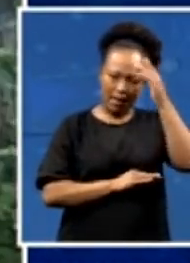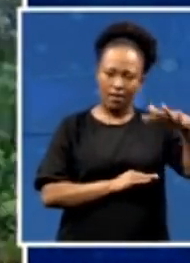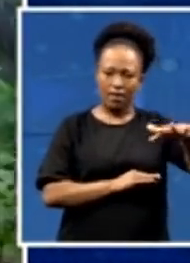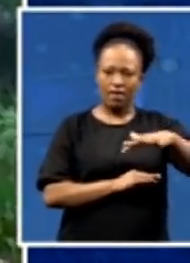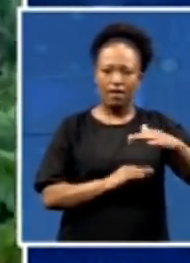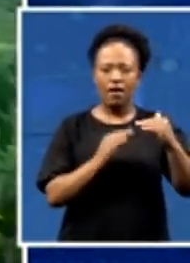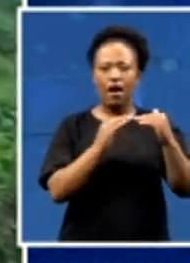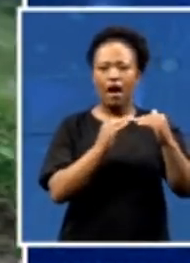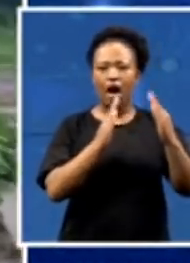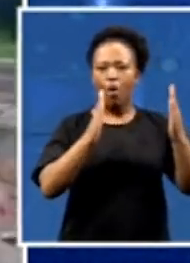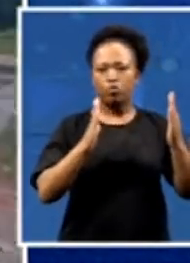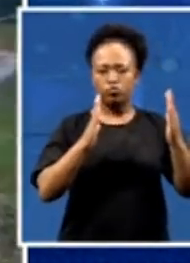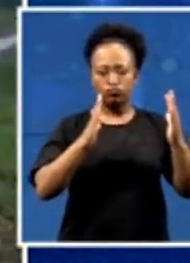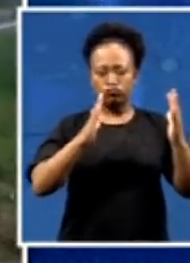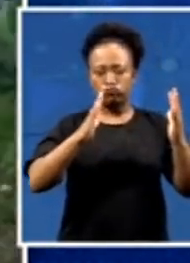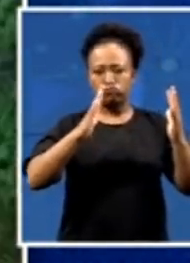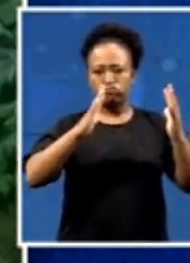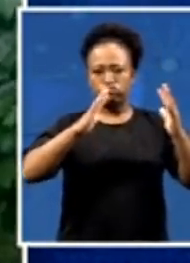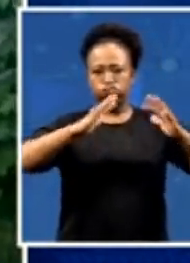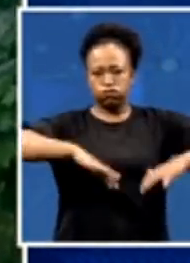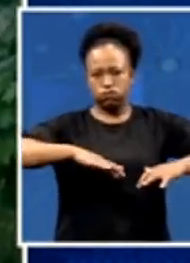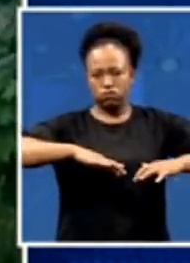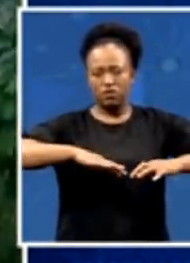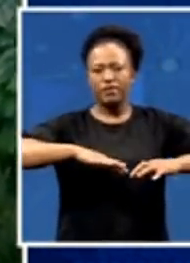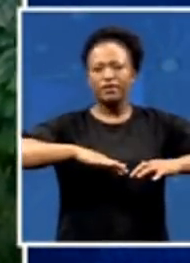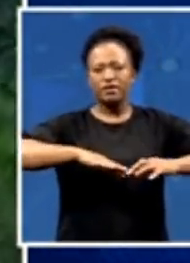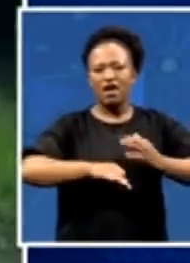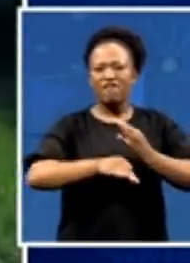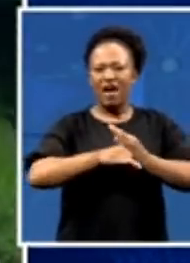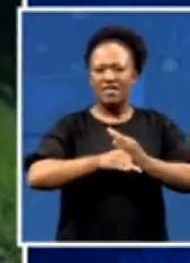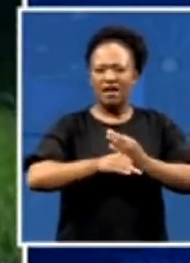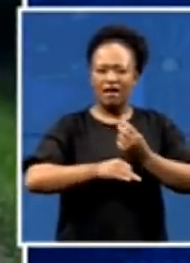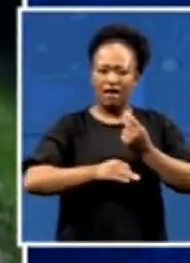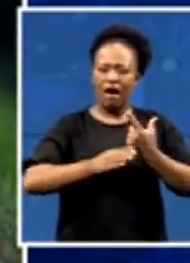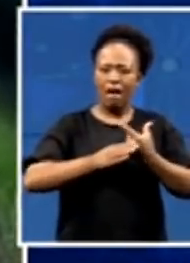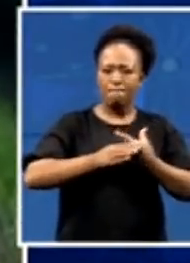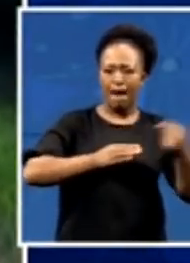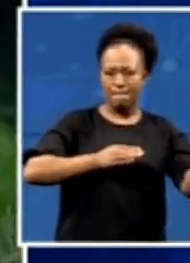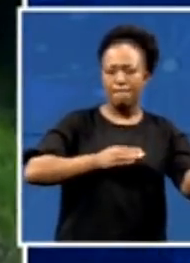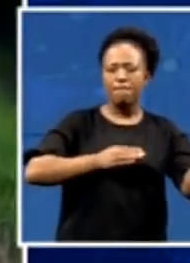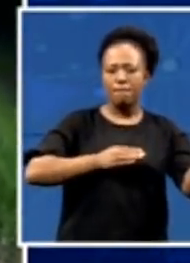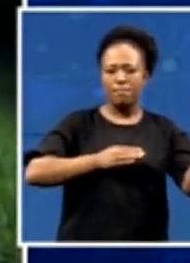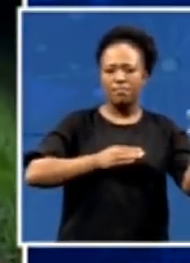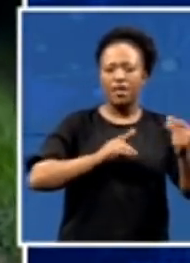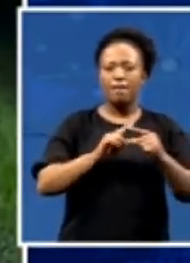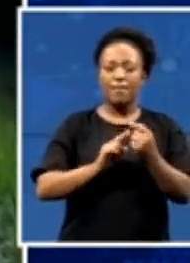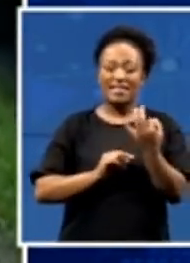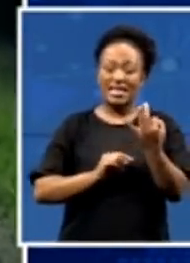a father who managed to escape, but unfortunately, 3 people, including his wife